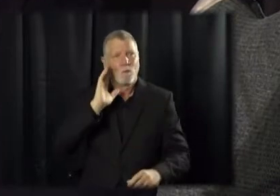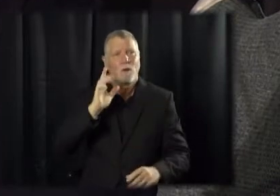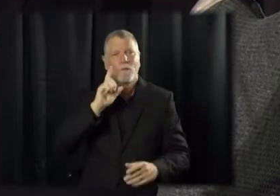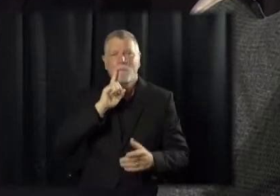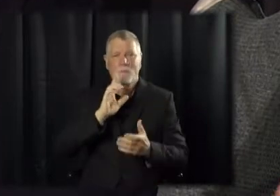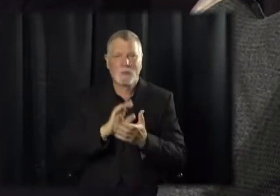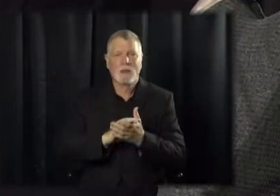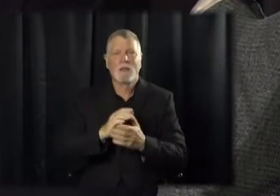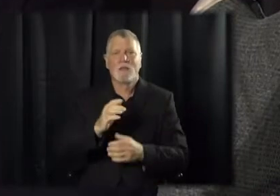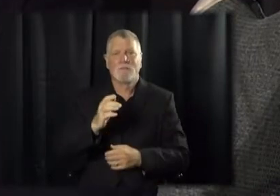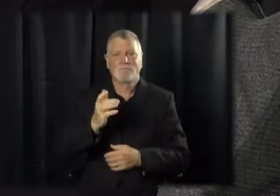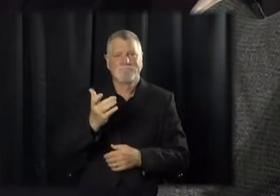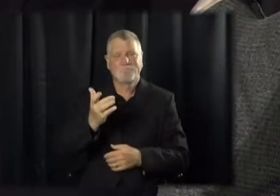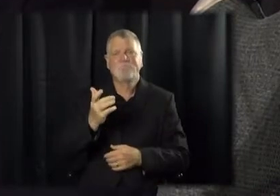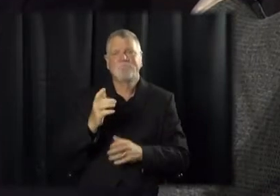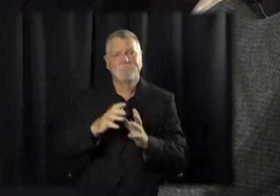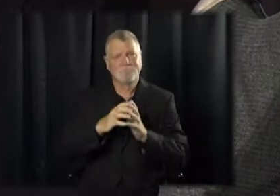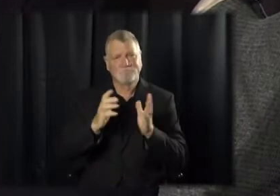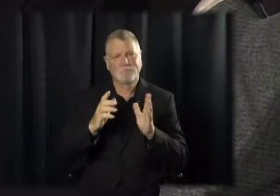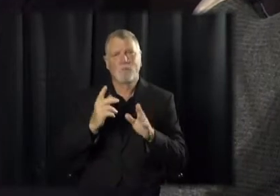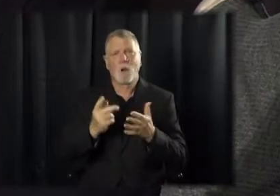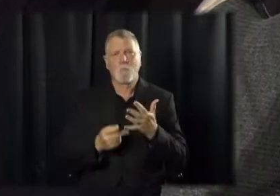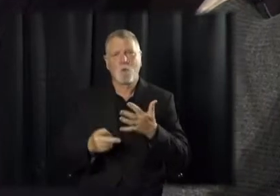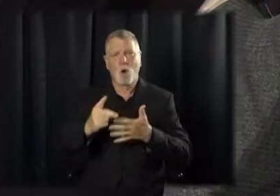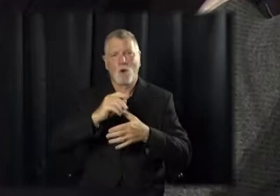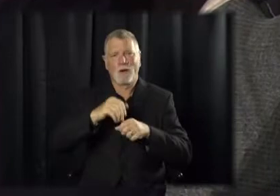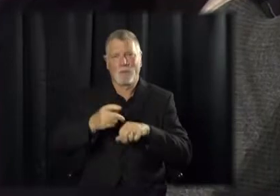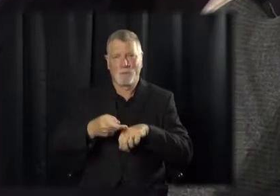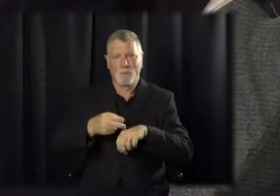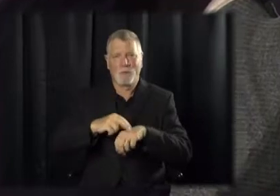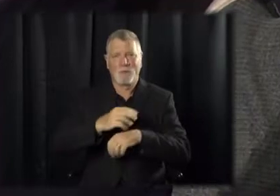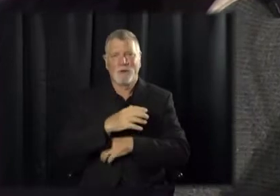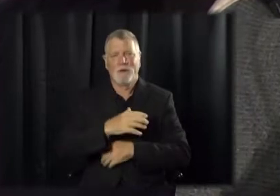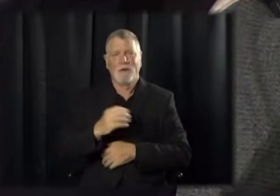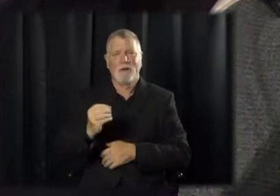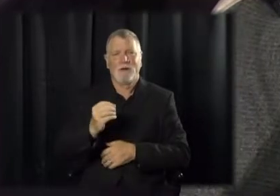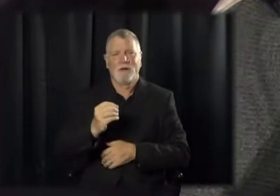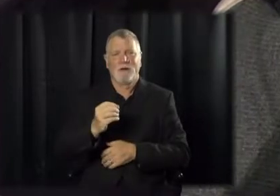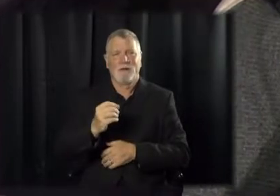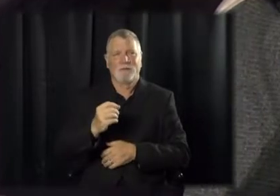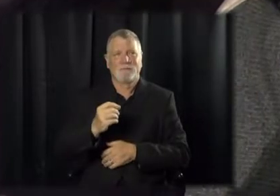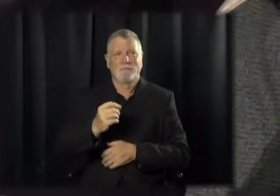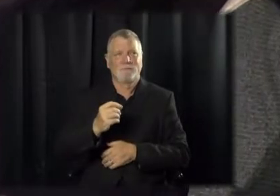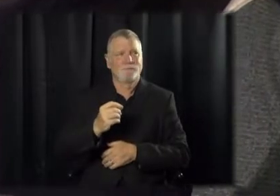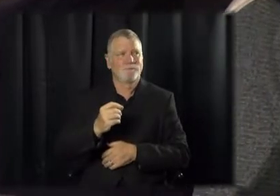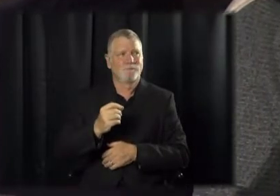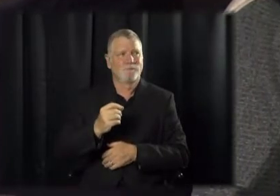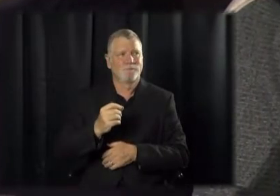believe is a significant priority for us in Puerto Rico, and